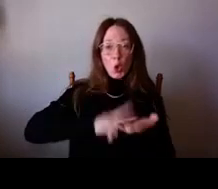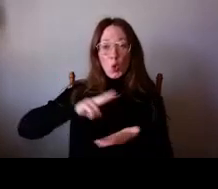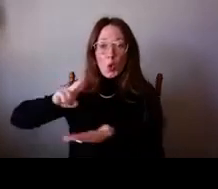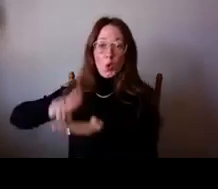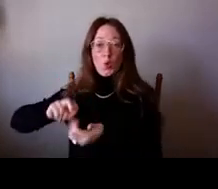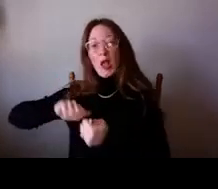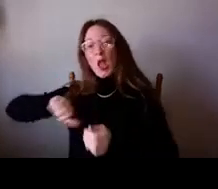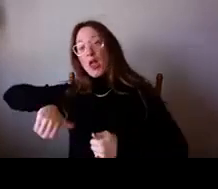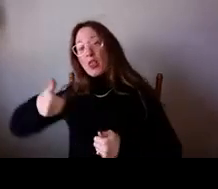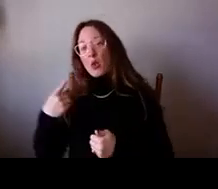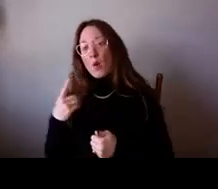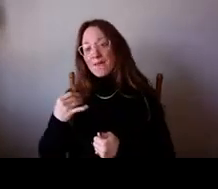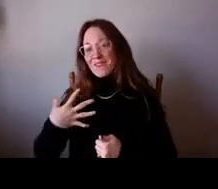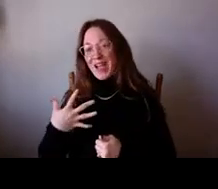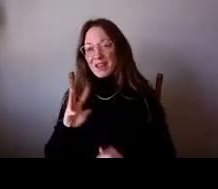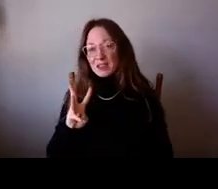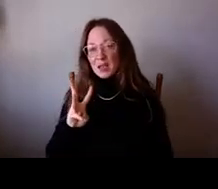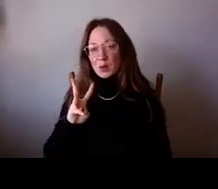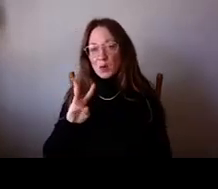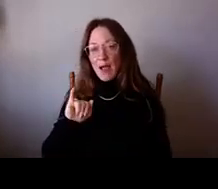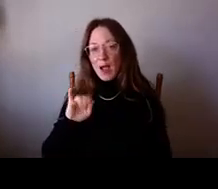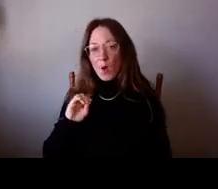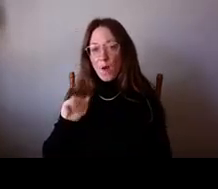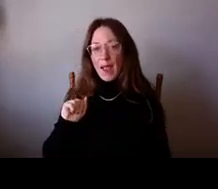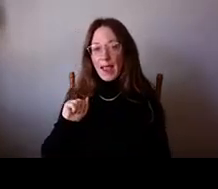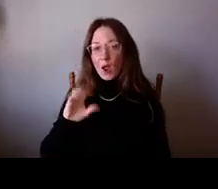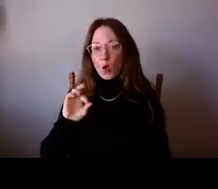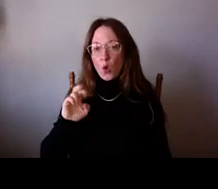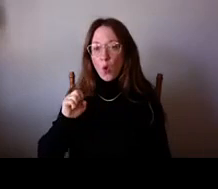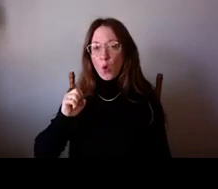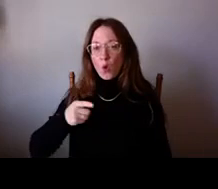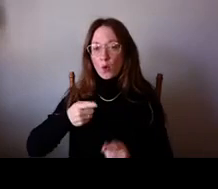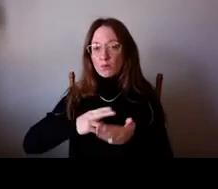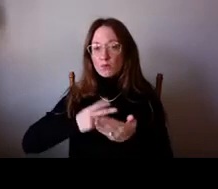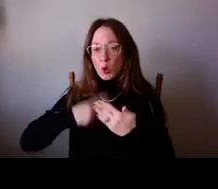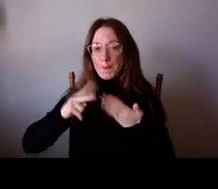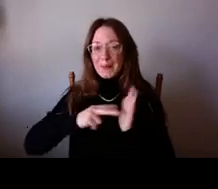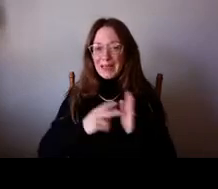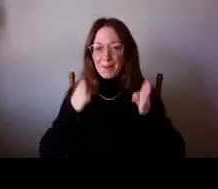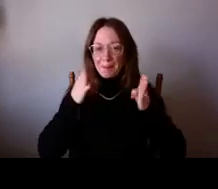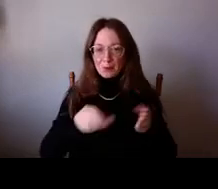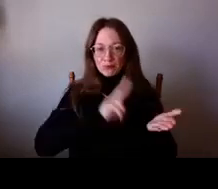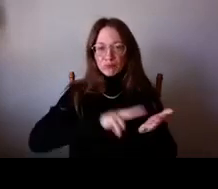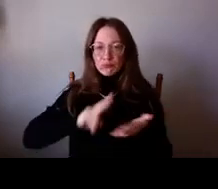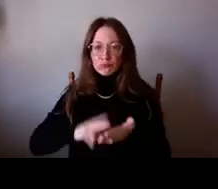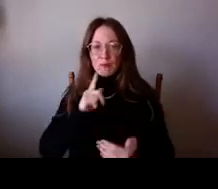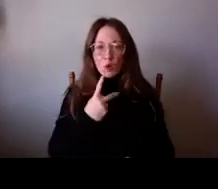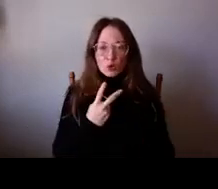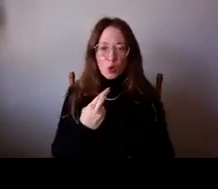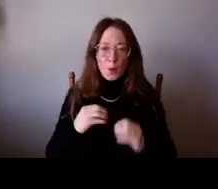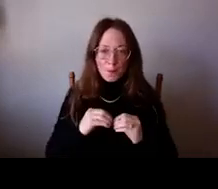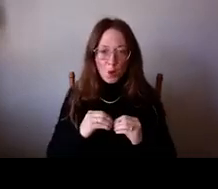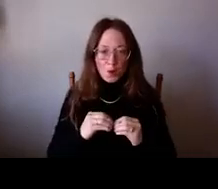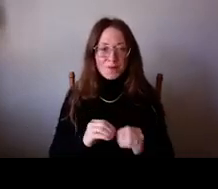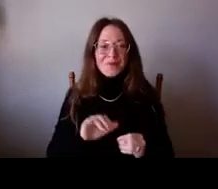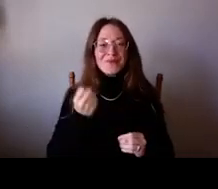5 WIOA core programs. This performance data, of course, will be published in